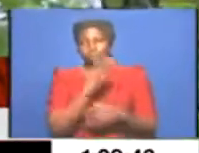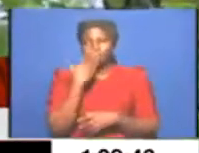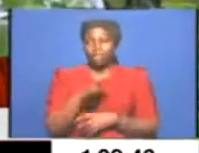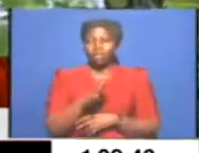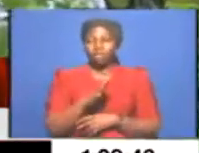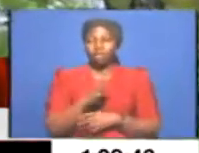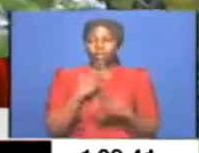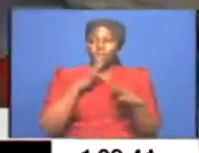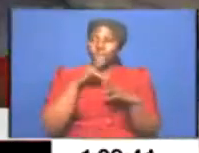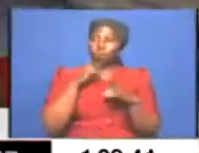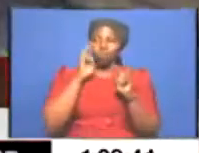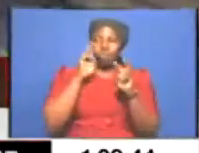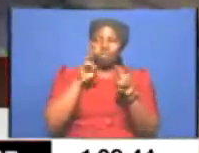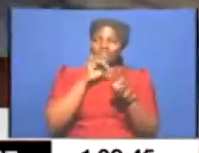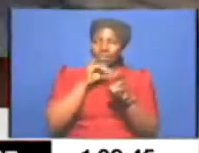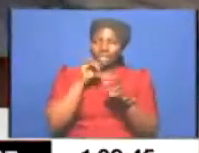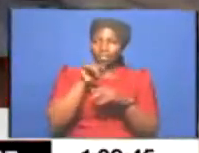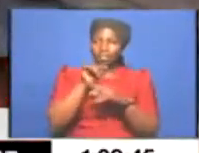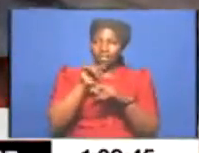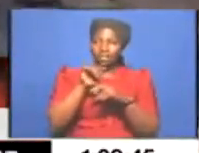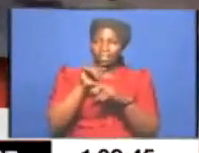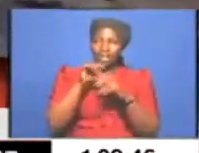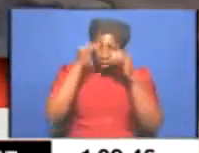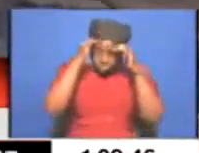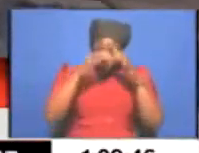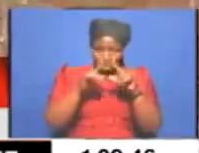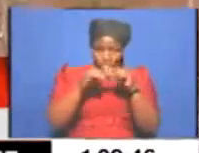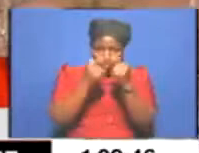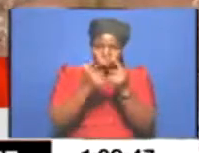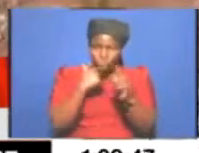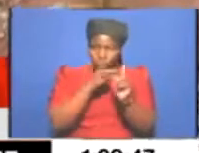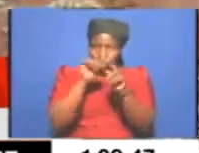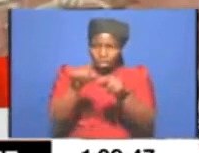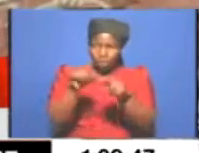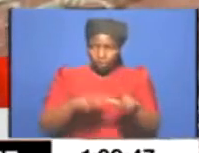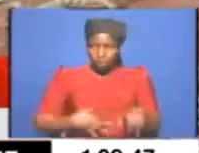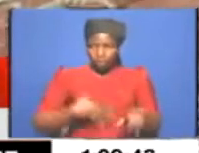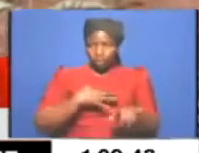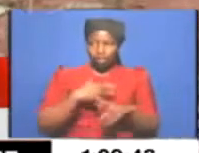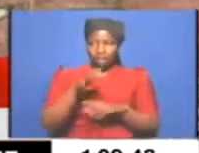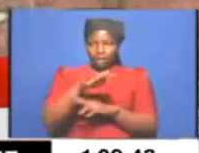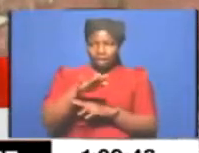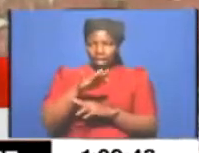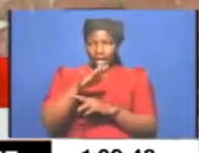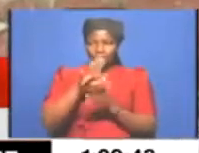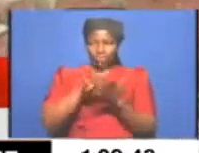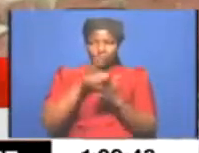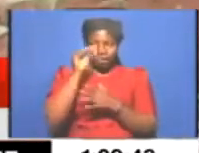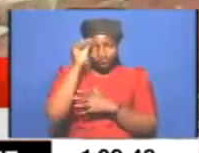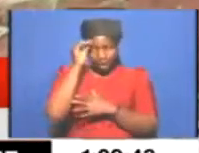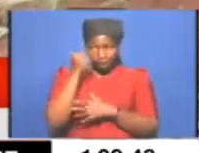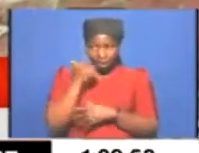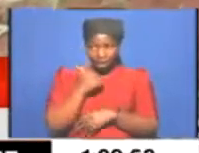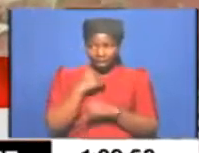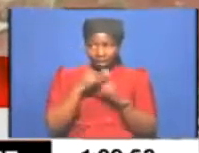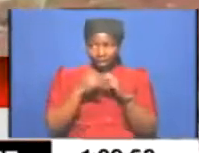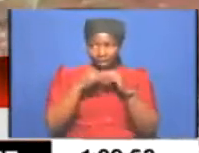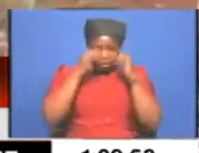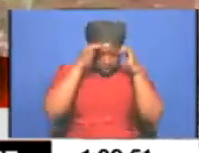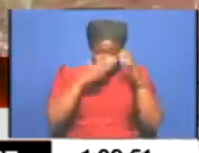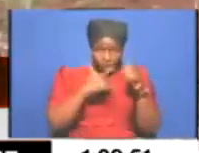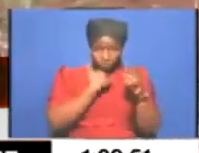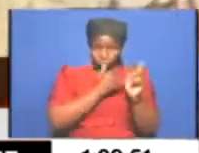were among a group of students who had visited the area on a learning tour. They were 8 students when they came.